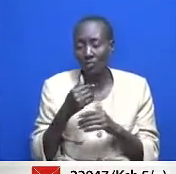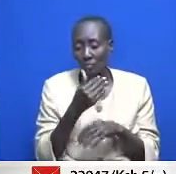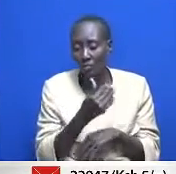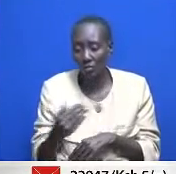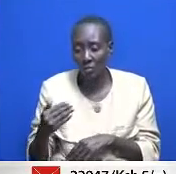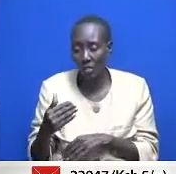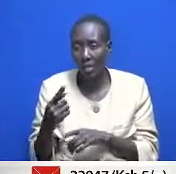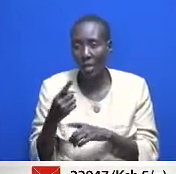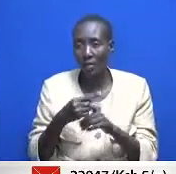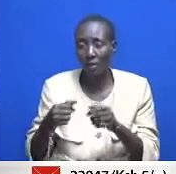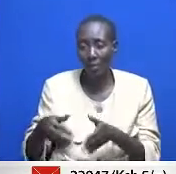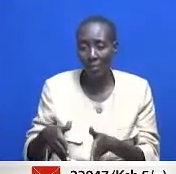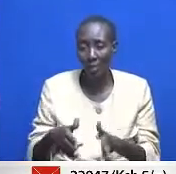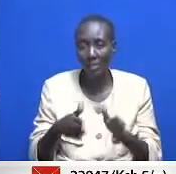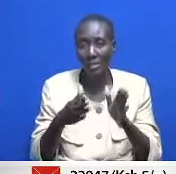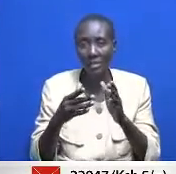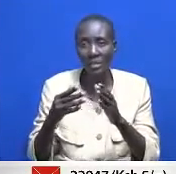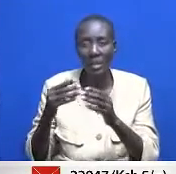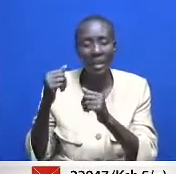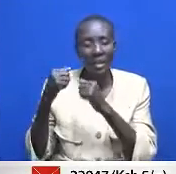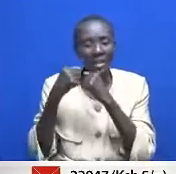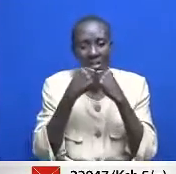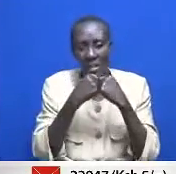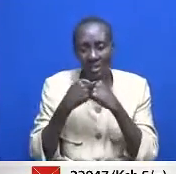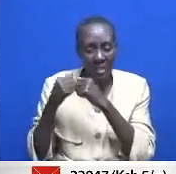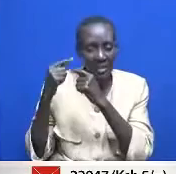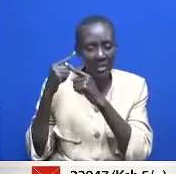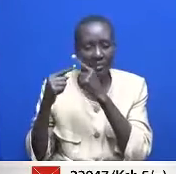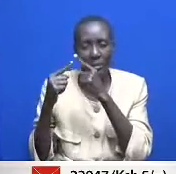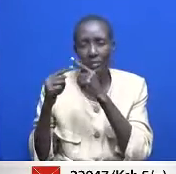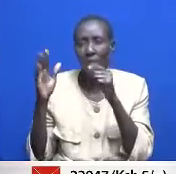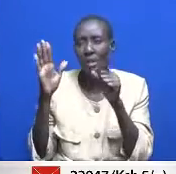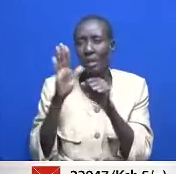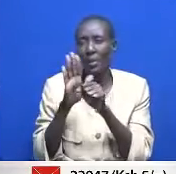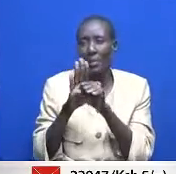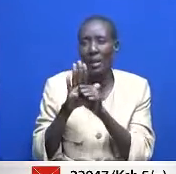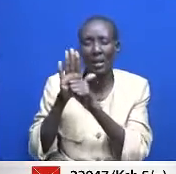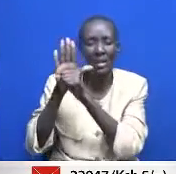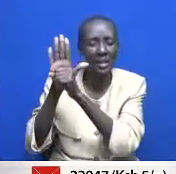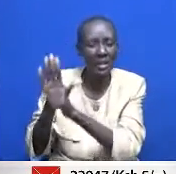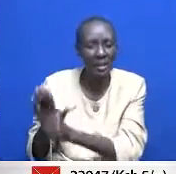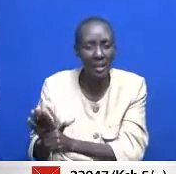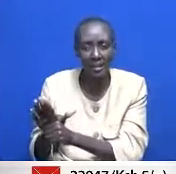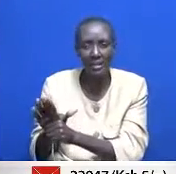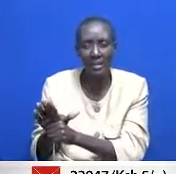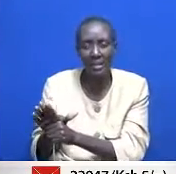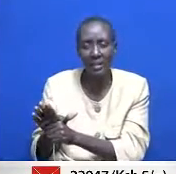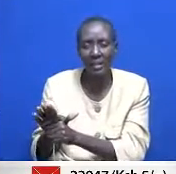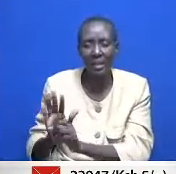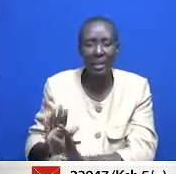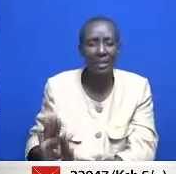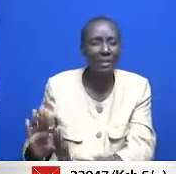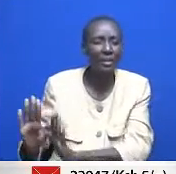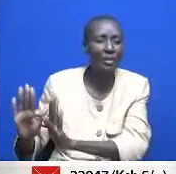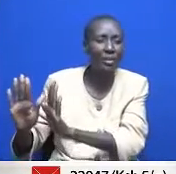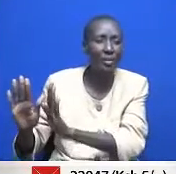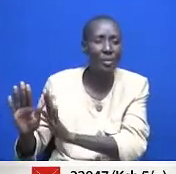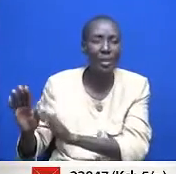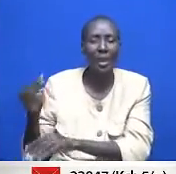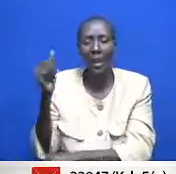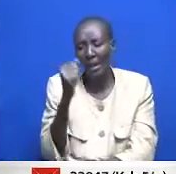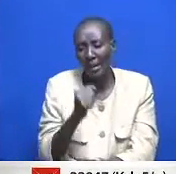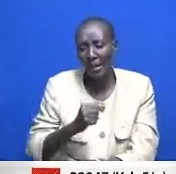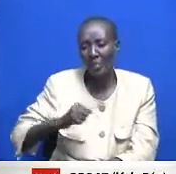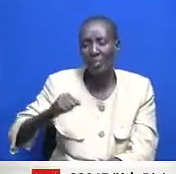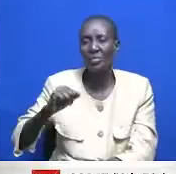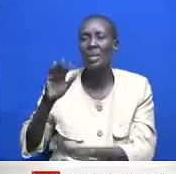through a lot of things in life, you know, living in the streets, you know, they've been neglected, you know, they've gone through abuse and all that kind of stuff. So for